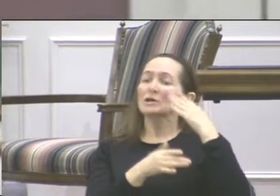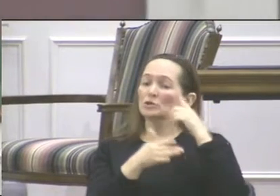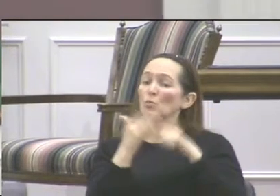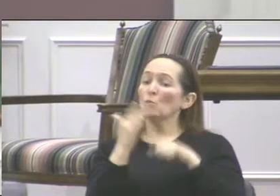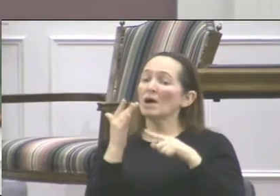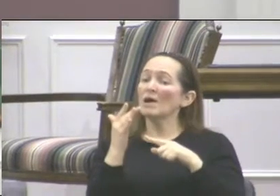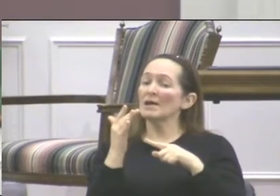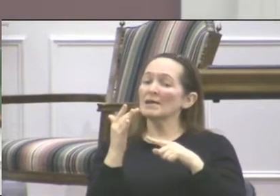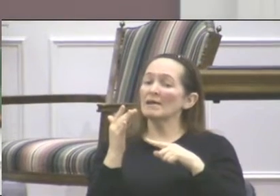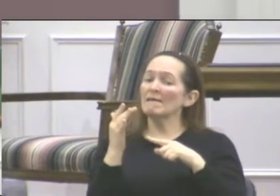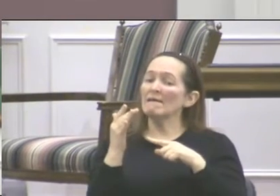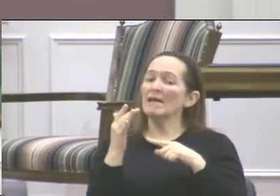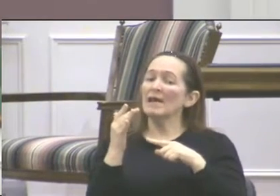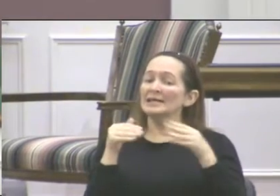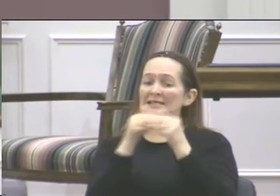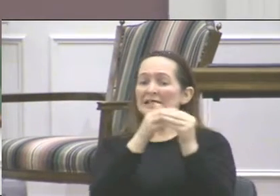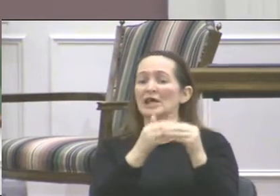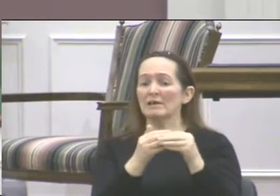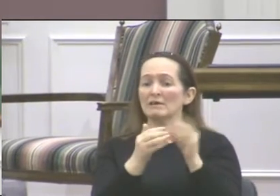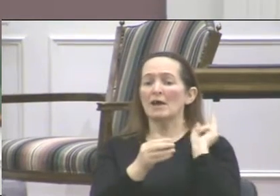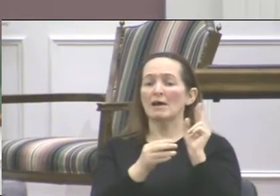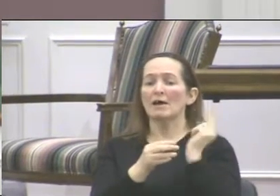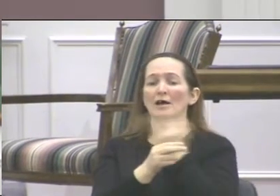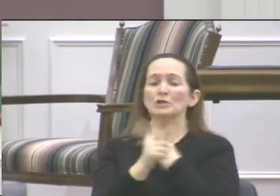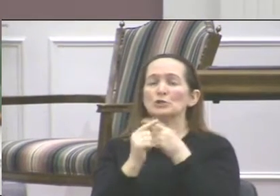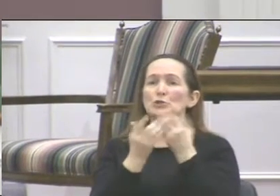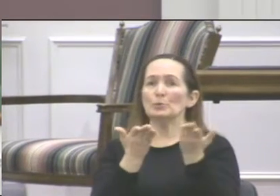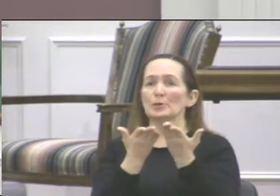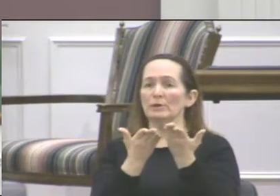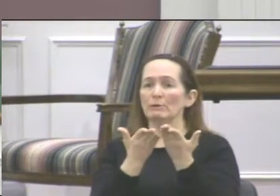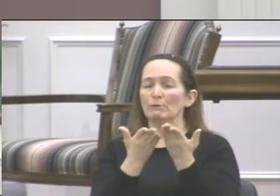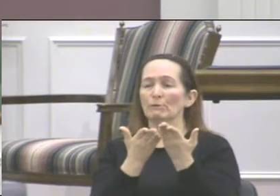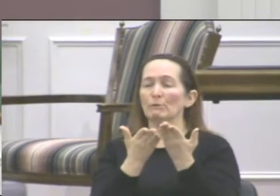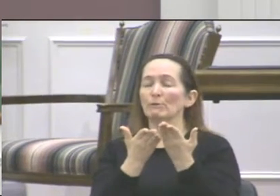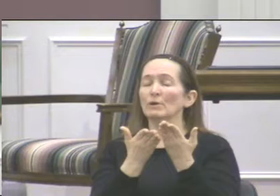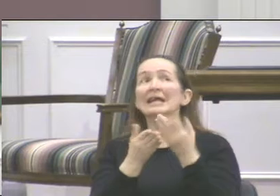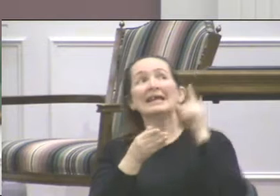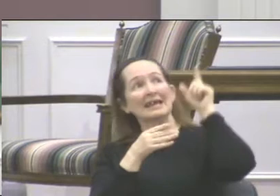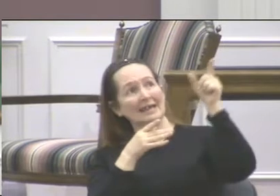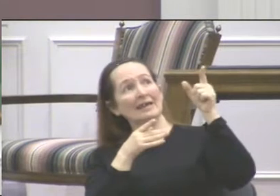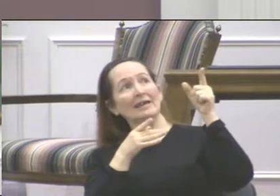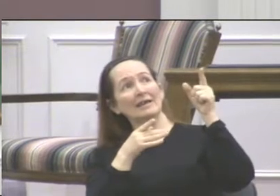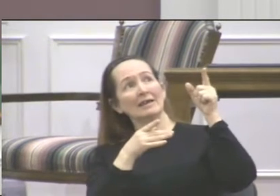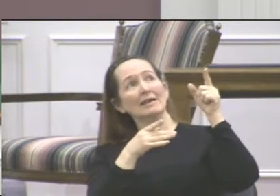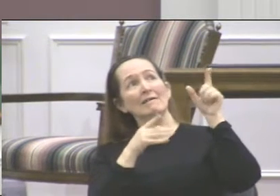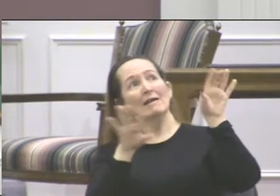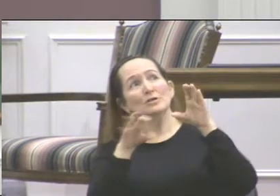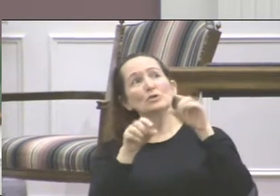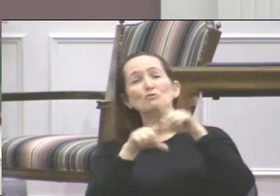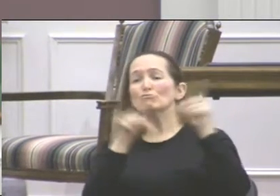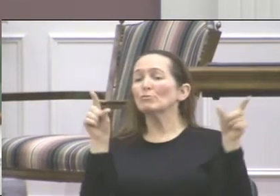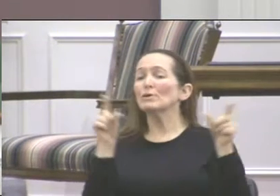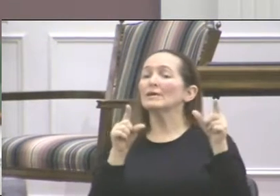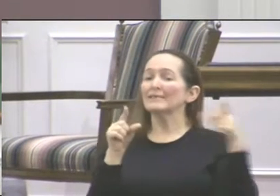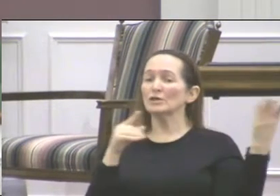is great things. God has done great things to this church family, but it's our turn now.